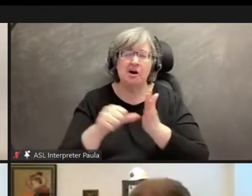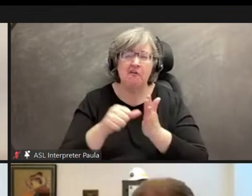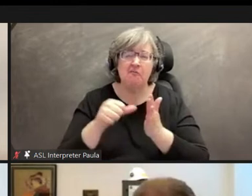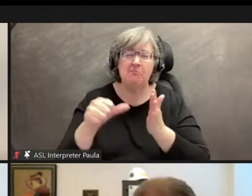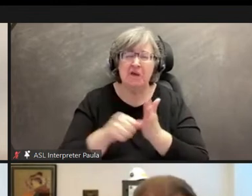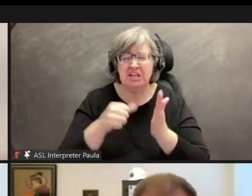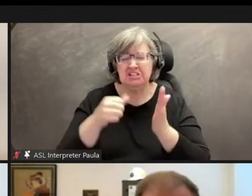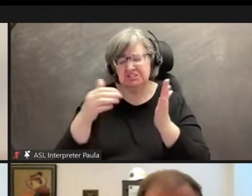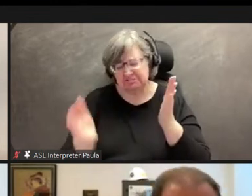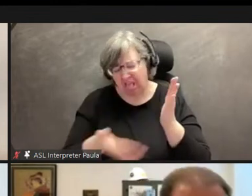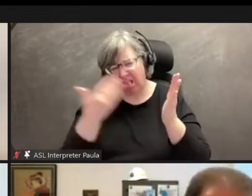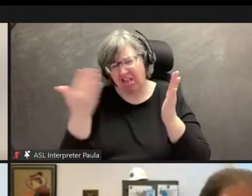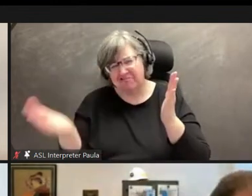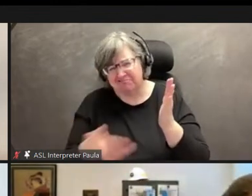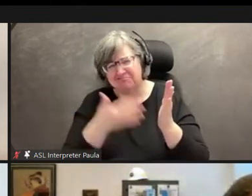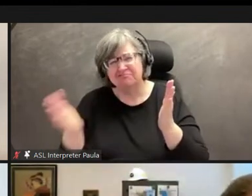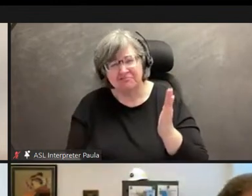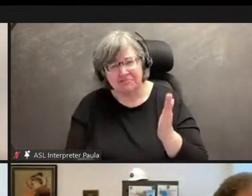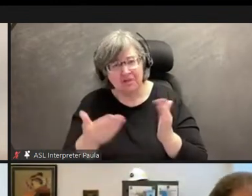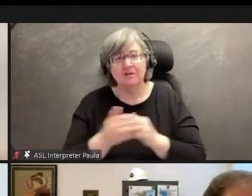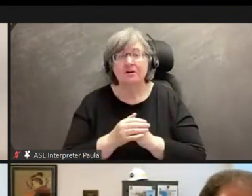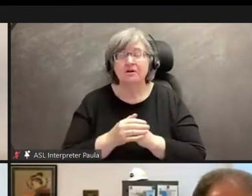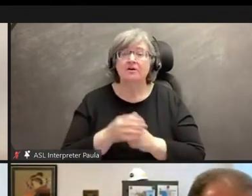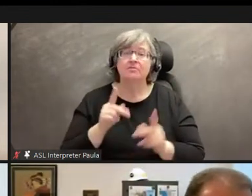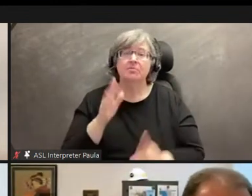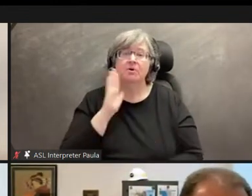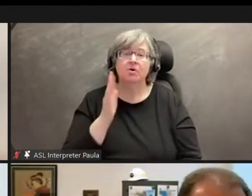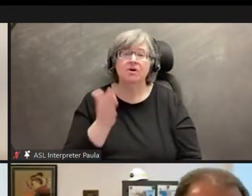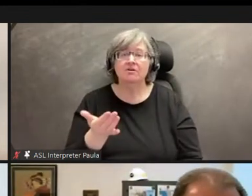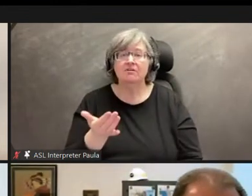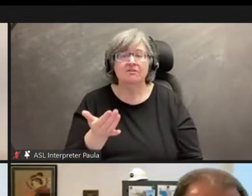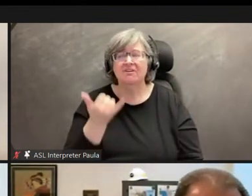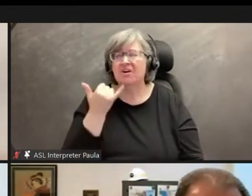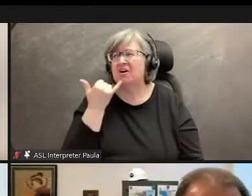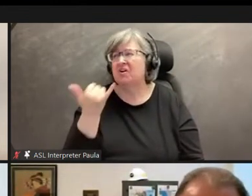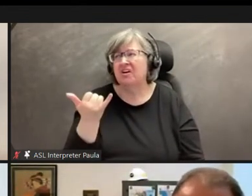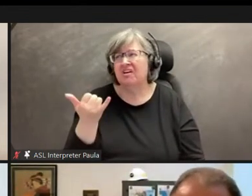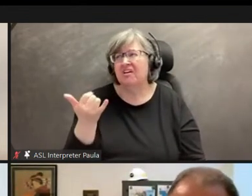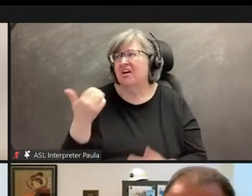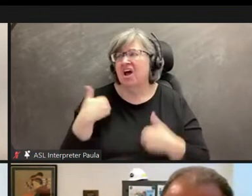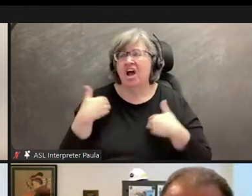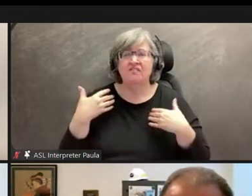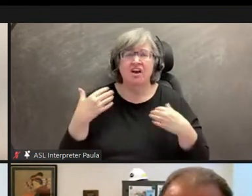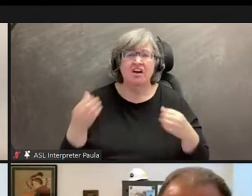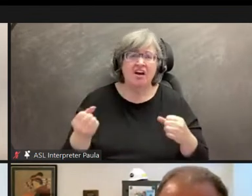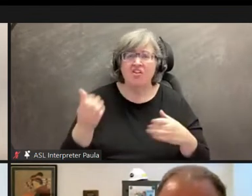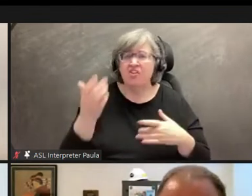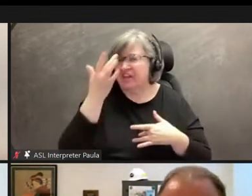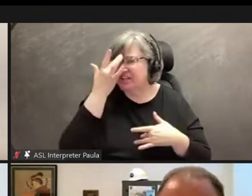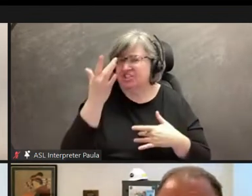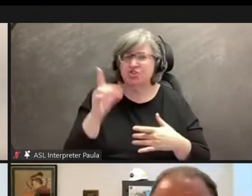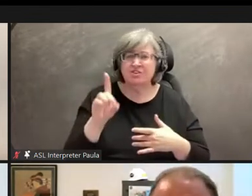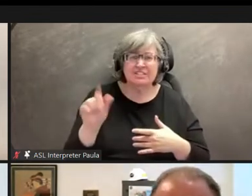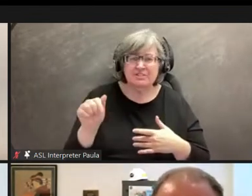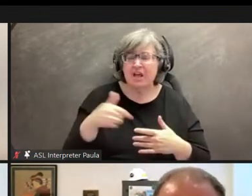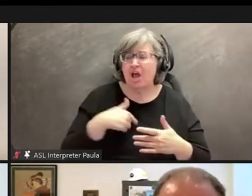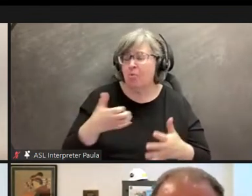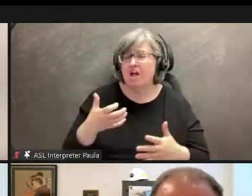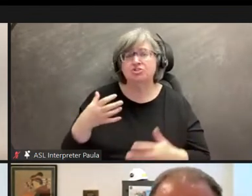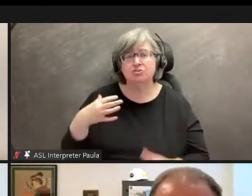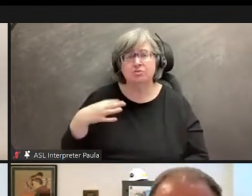application, and people will call and say, I have a health condition or a disability condition, I want to